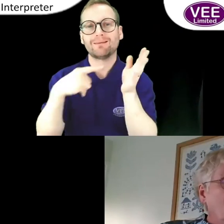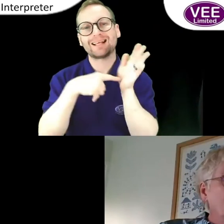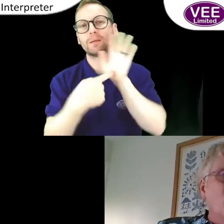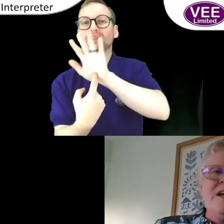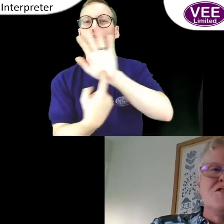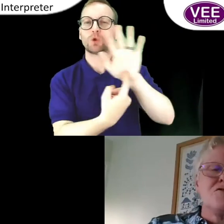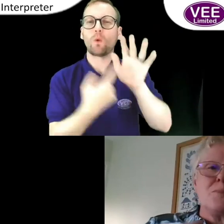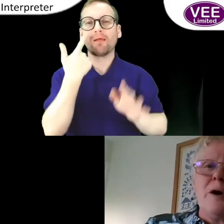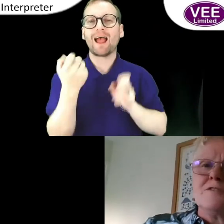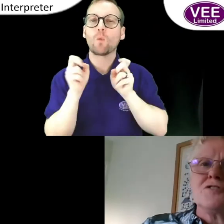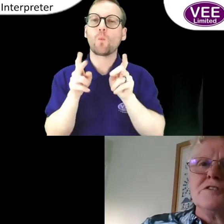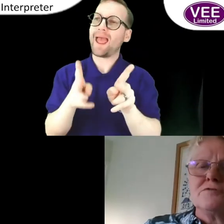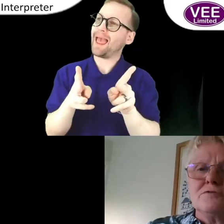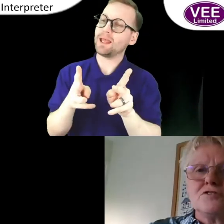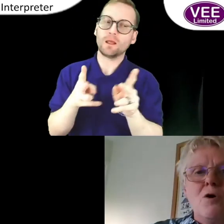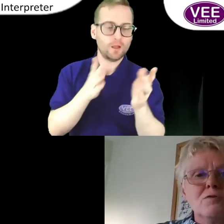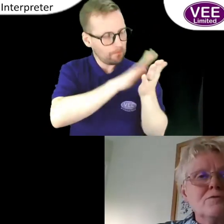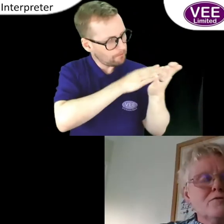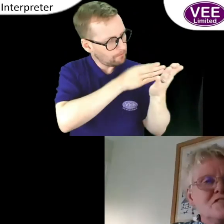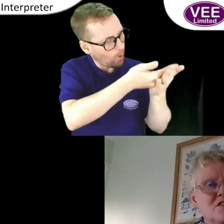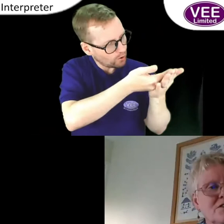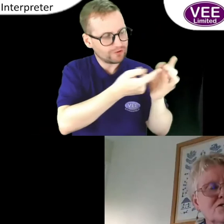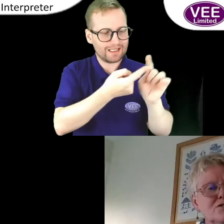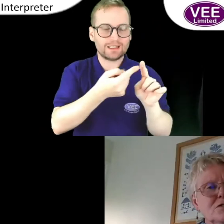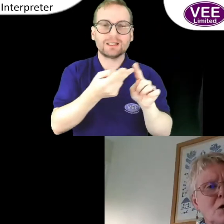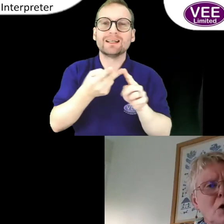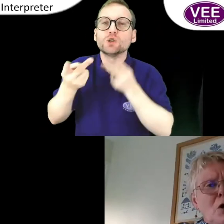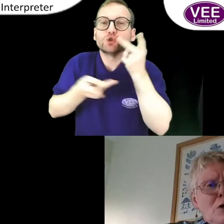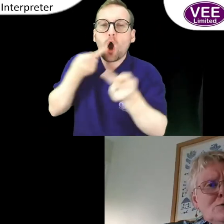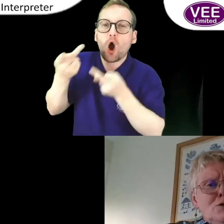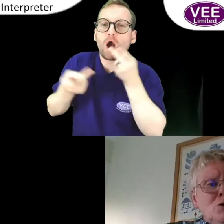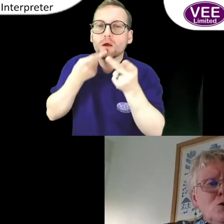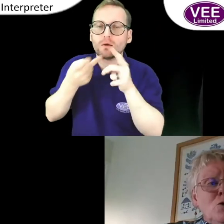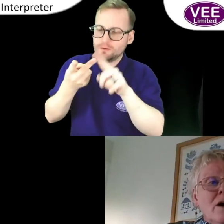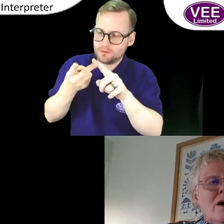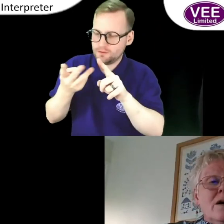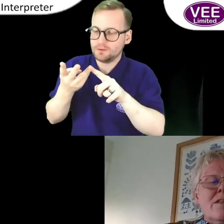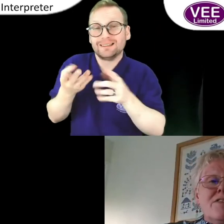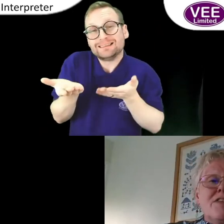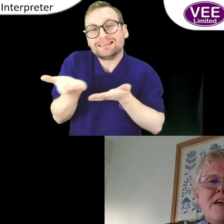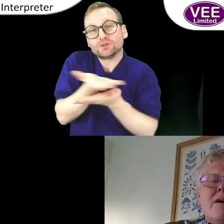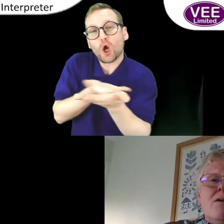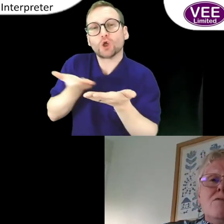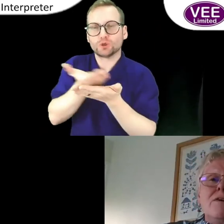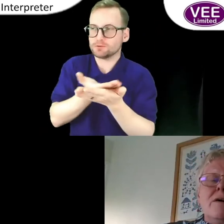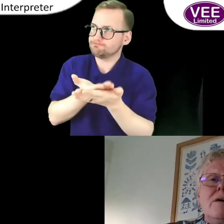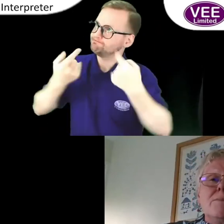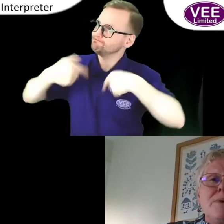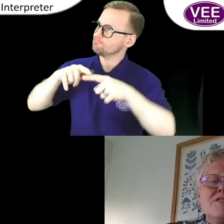will find ways through poetry, through song, through discussion, to think